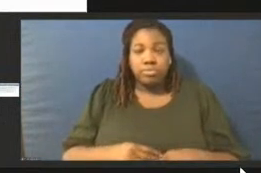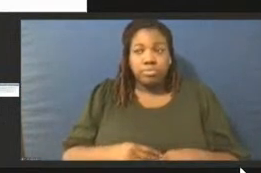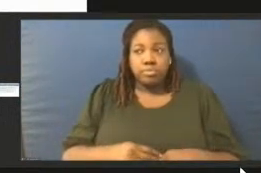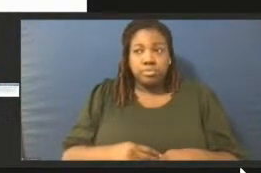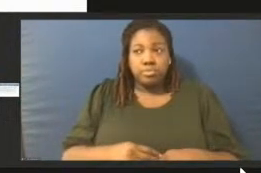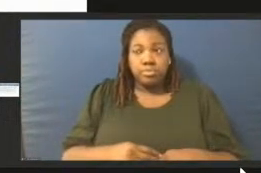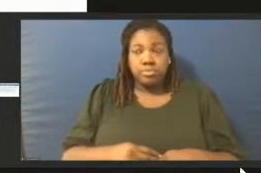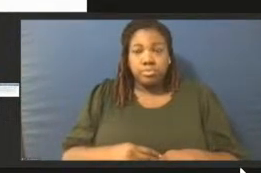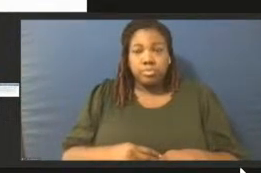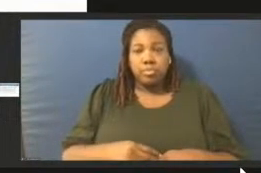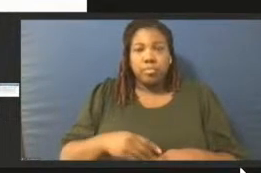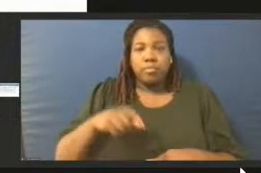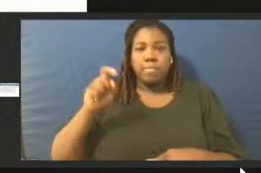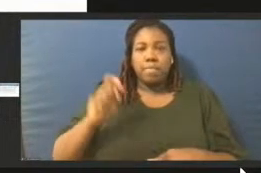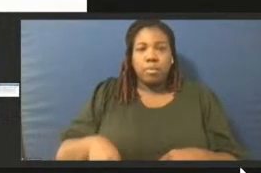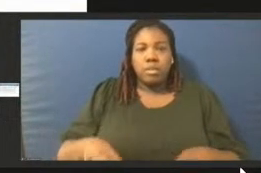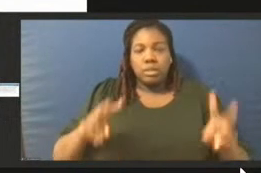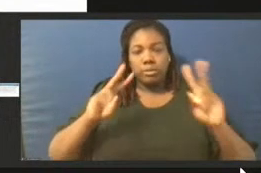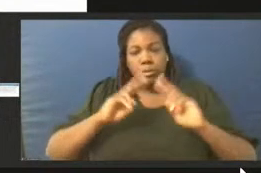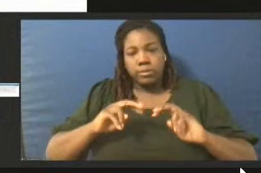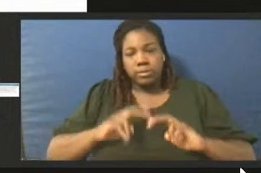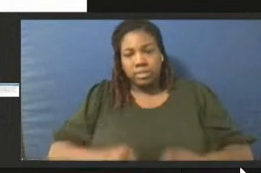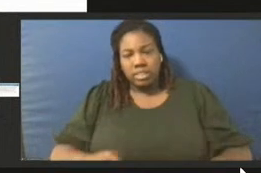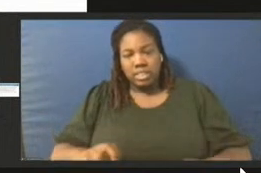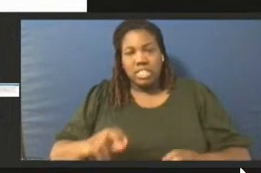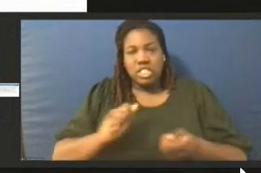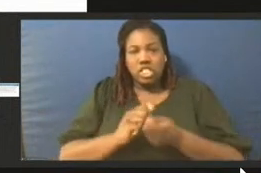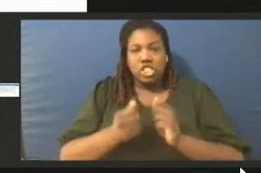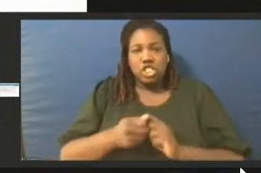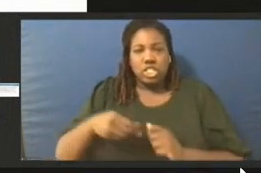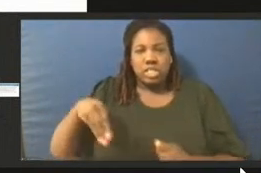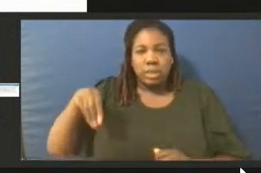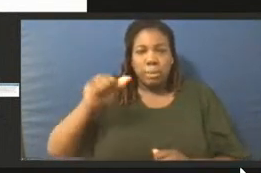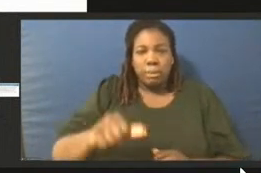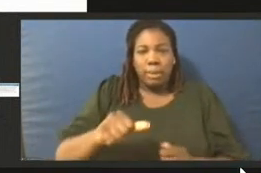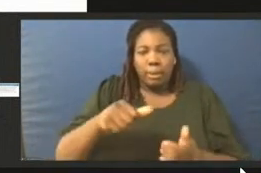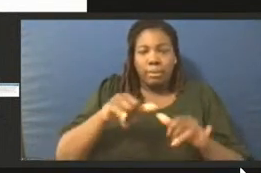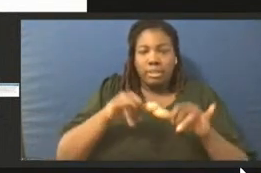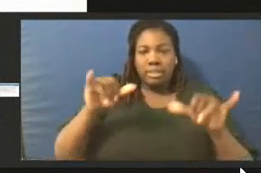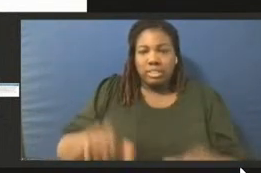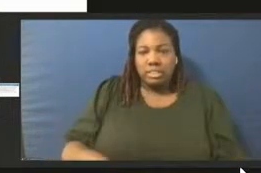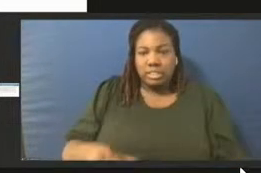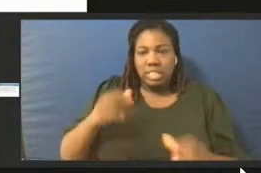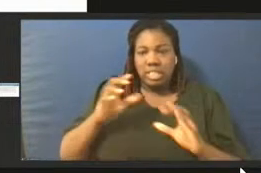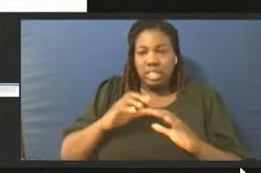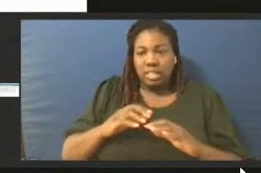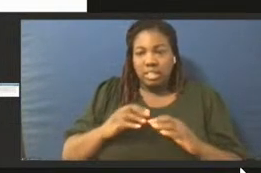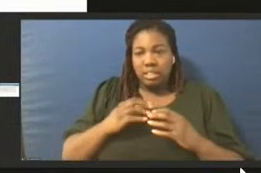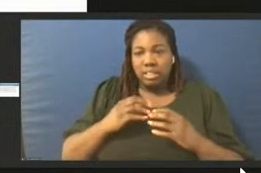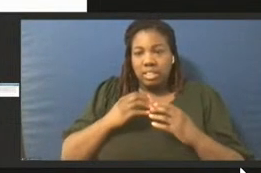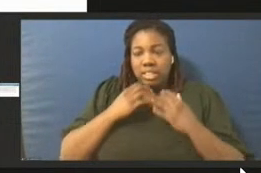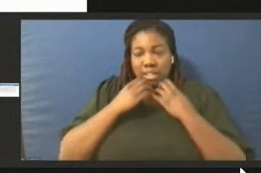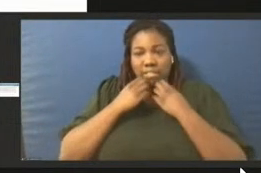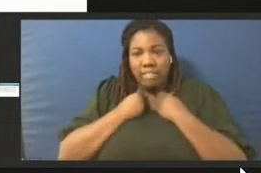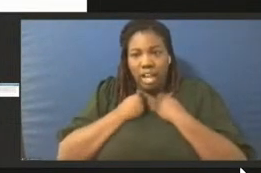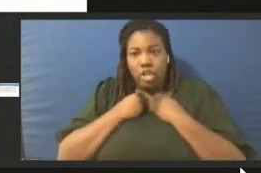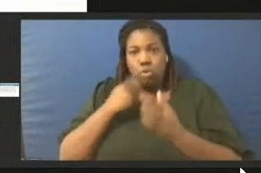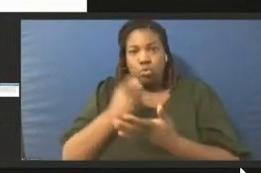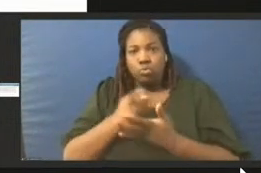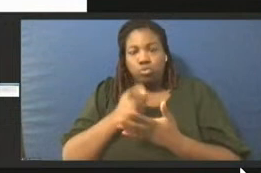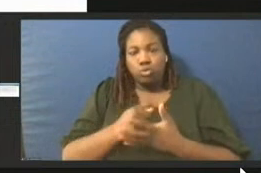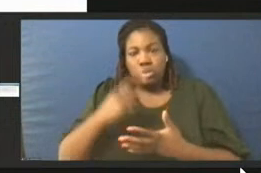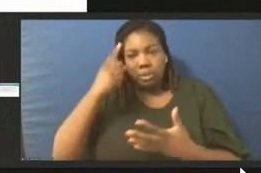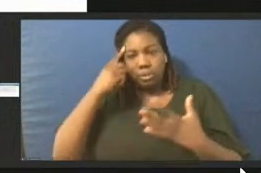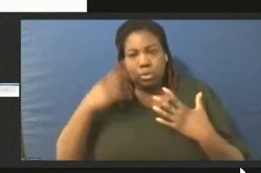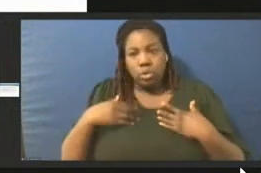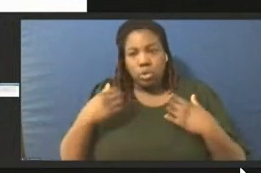We must assess and refine the payment system, recognize the value of treating mental health, and balance it against the